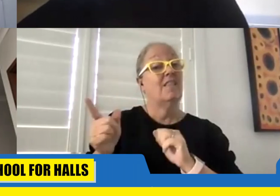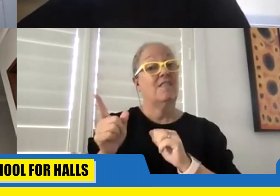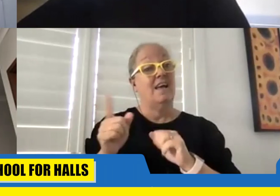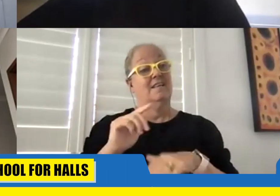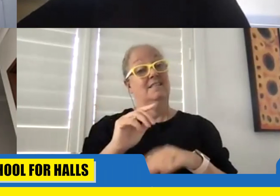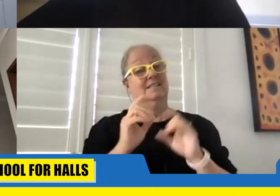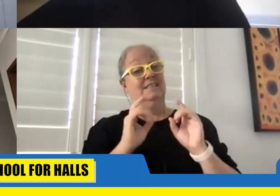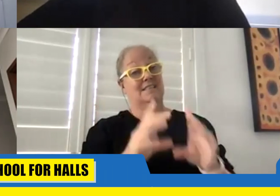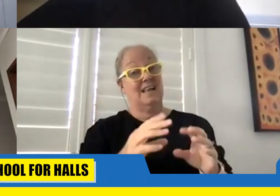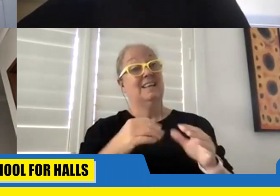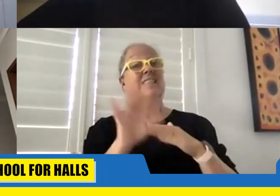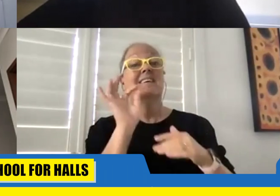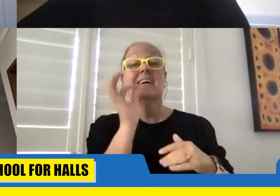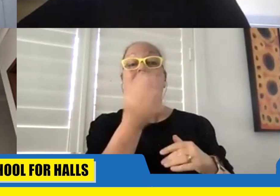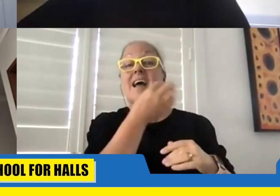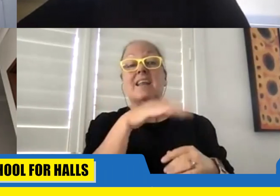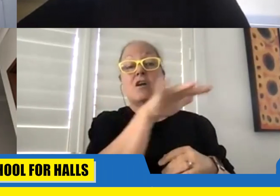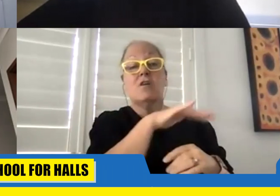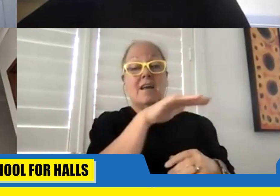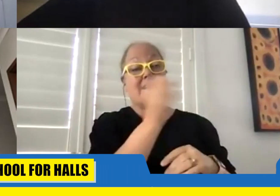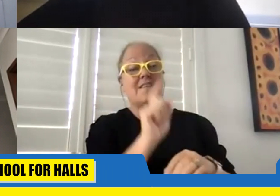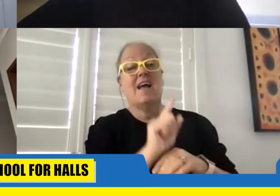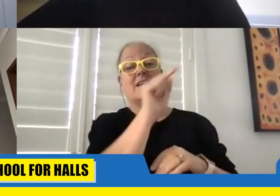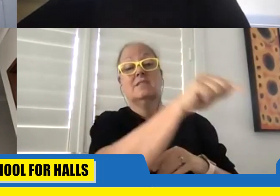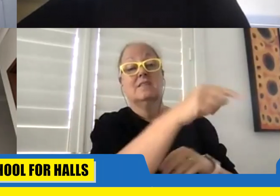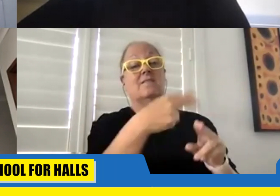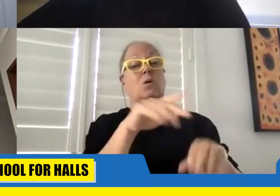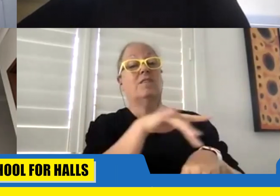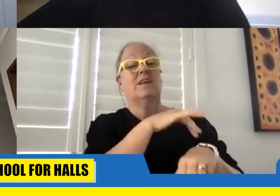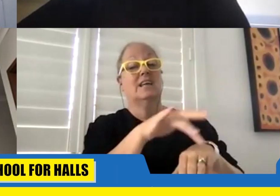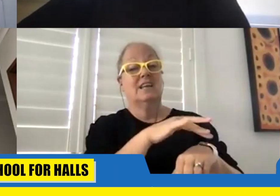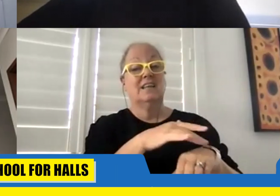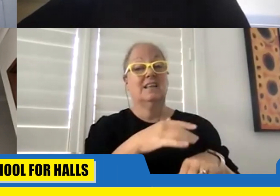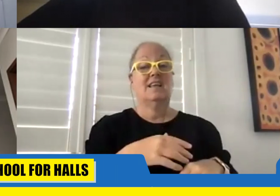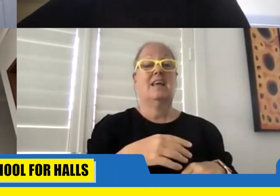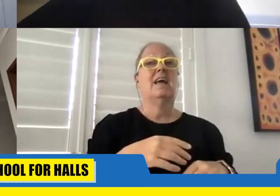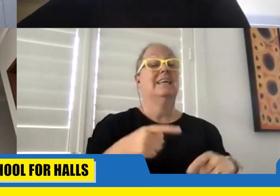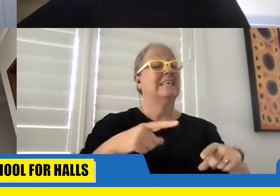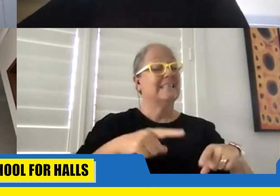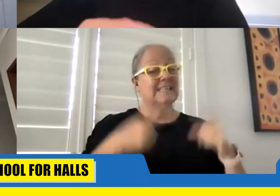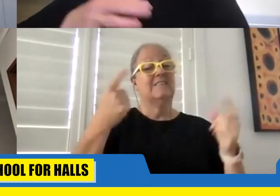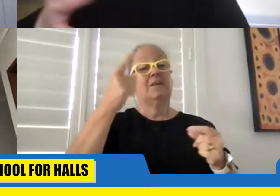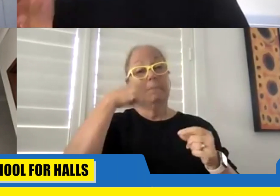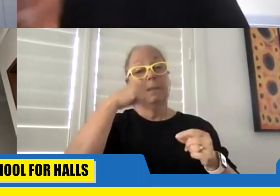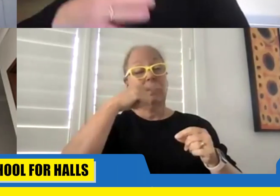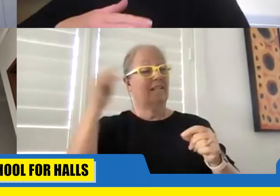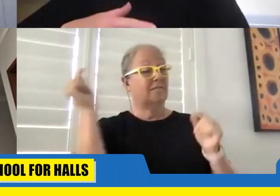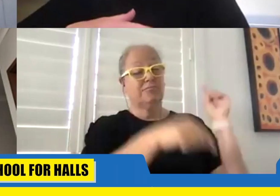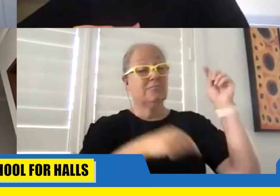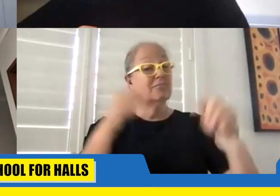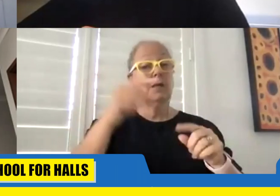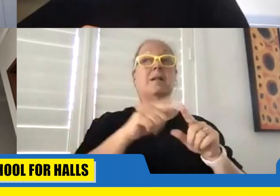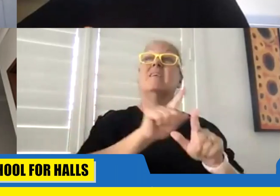in their Botanic Gardens theatre event, which attracted a totally different audience and audiences from much